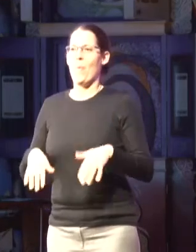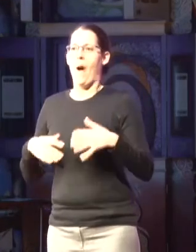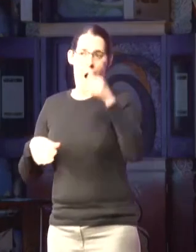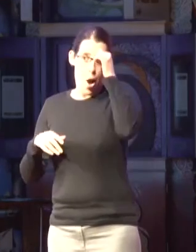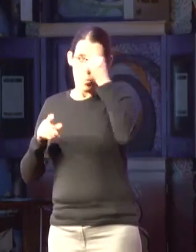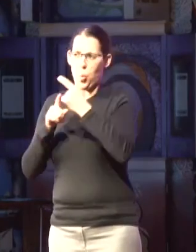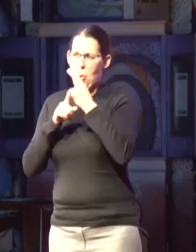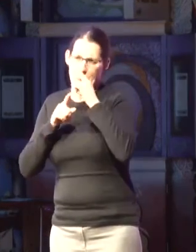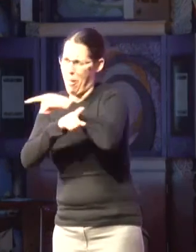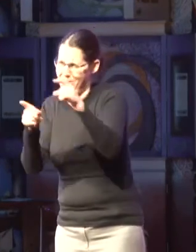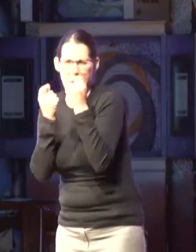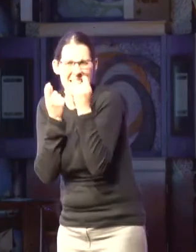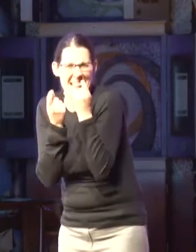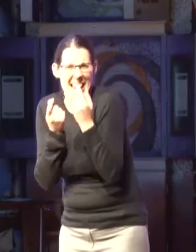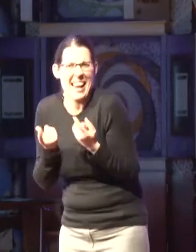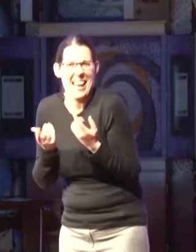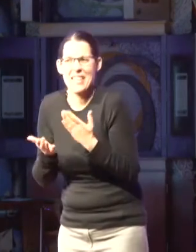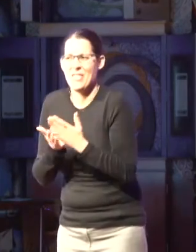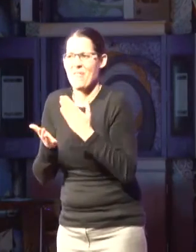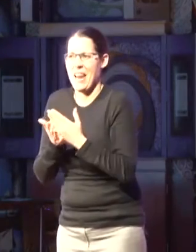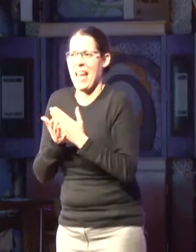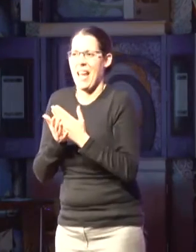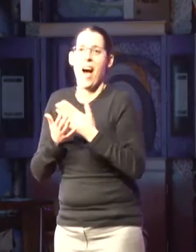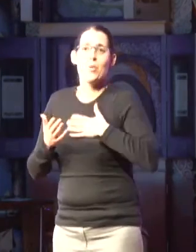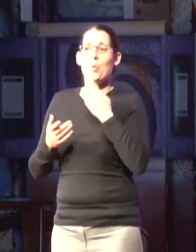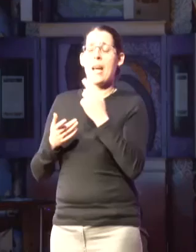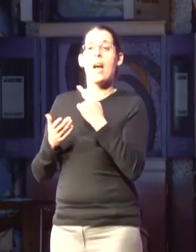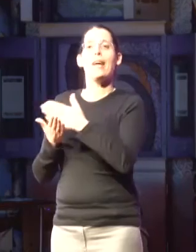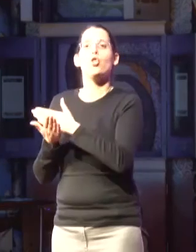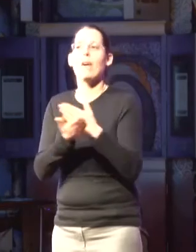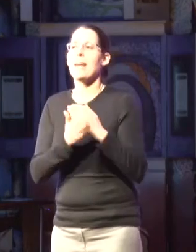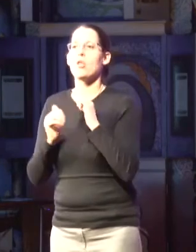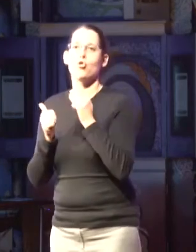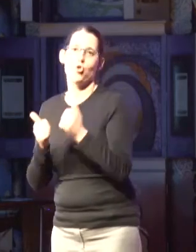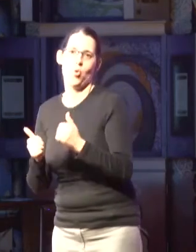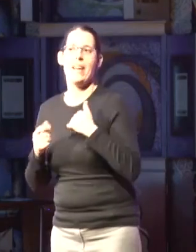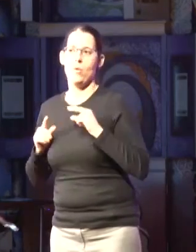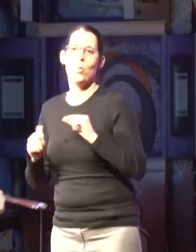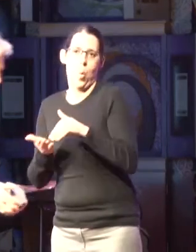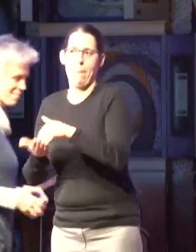people who already understand this, but all I have to say really is sharing is good. We need to do more of it and help each other.